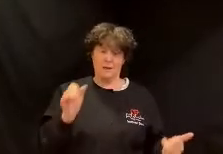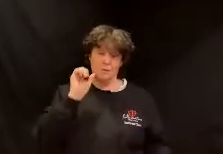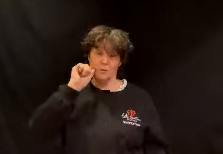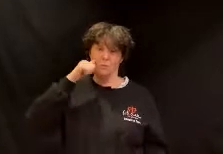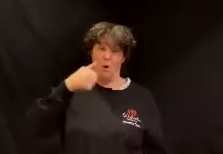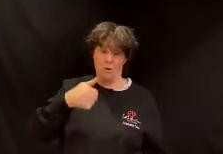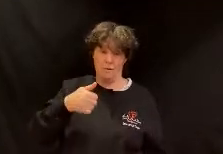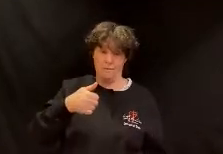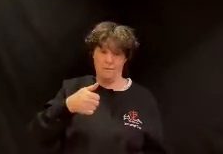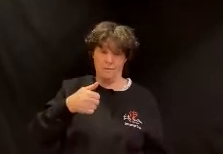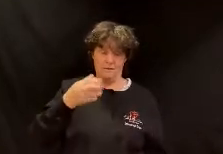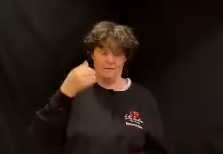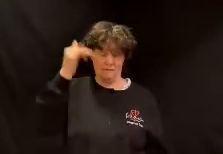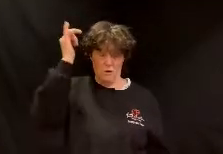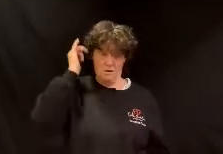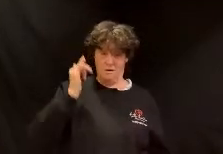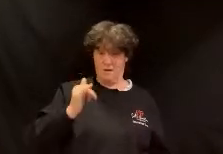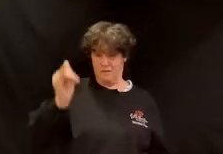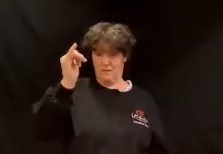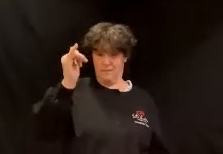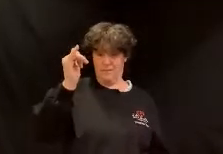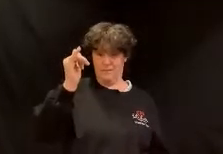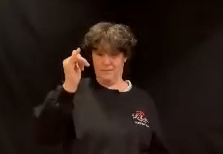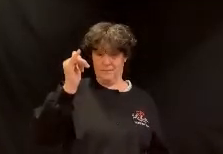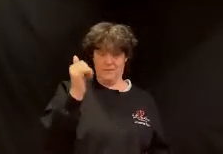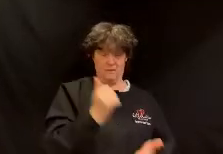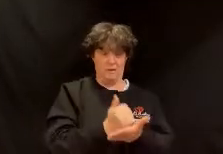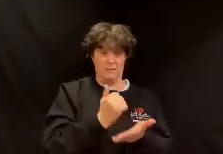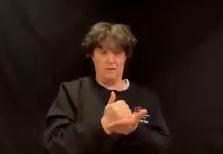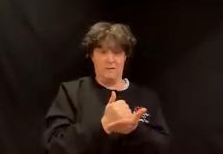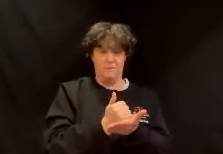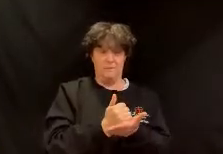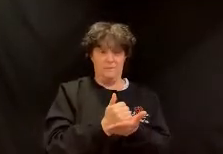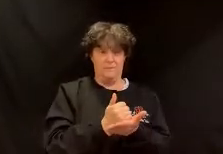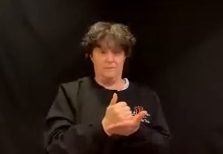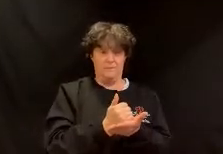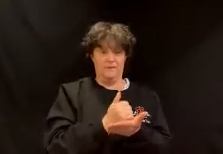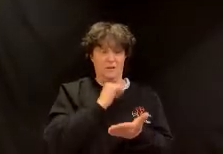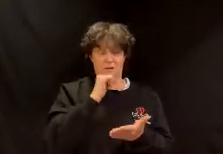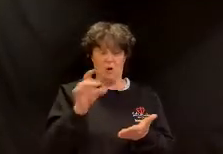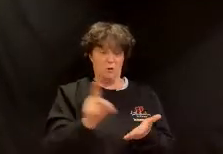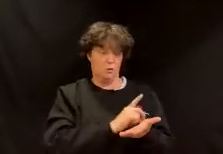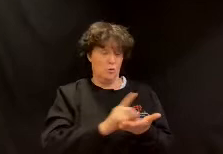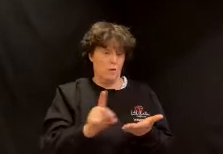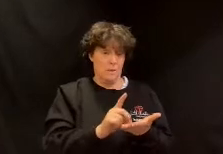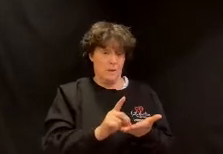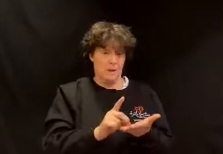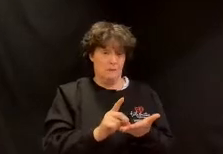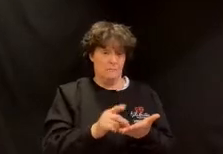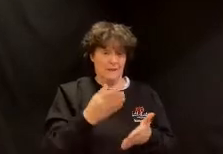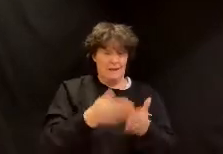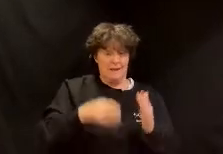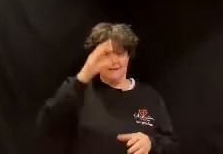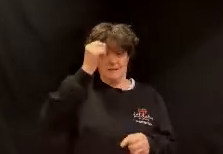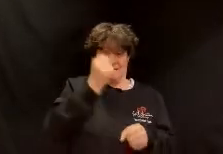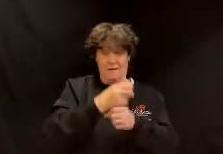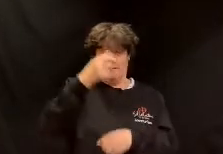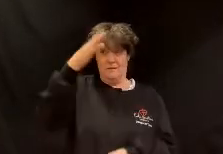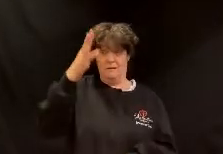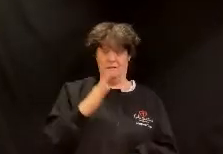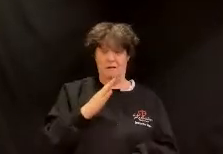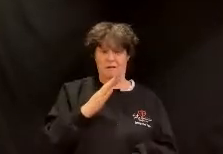what? Forever. Amen. So I'm going to feed my faith. I'm going to get into the book.